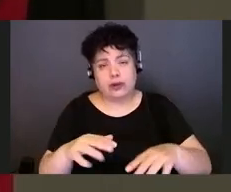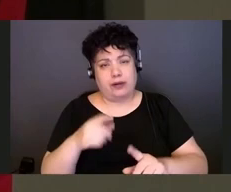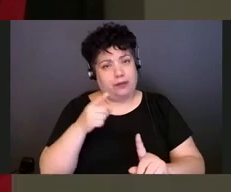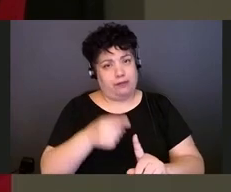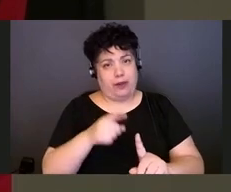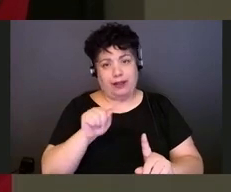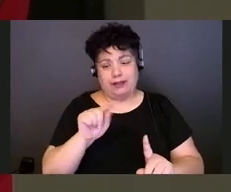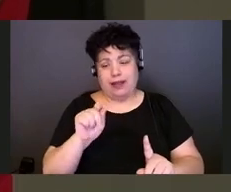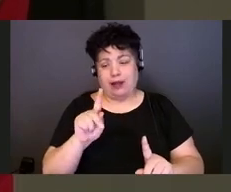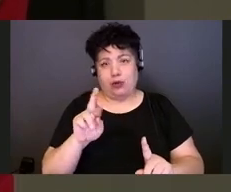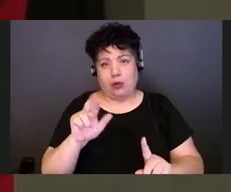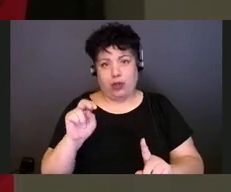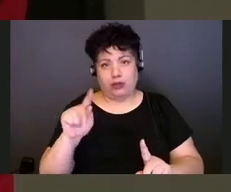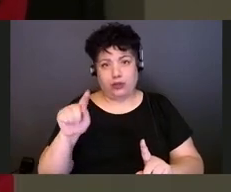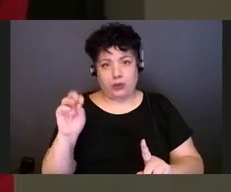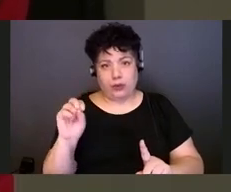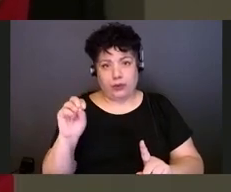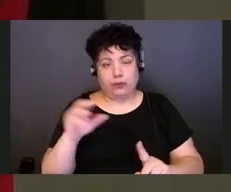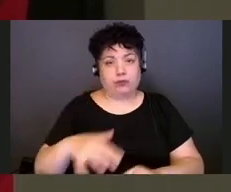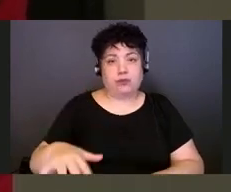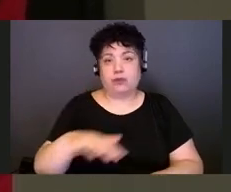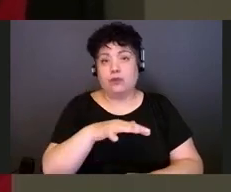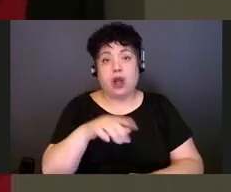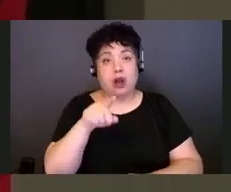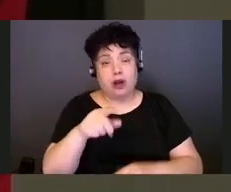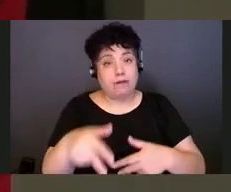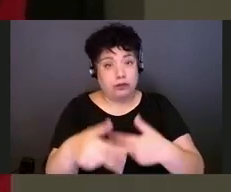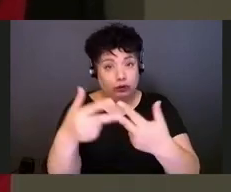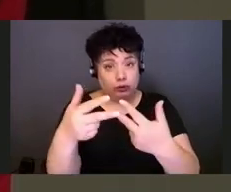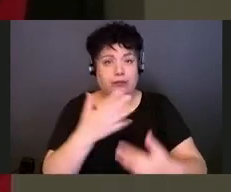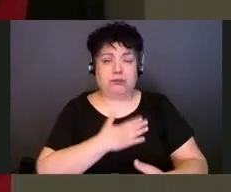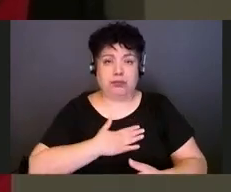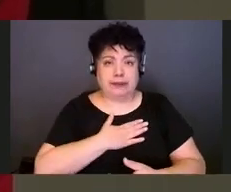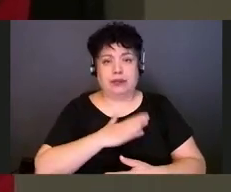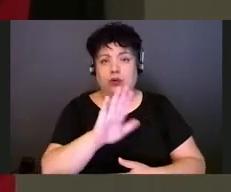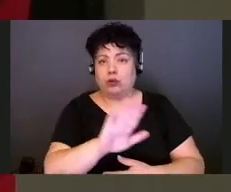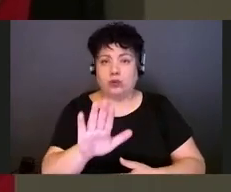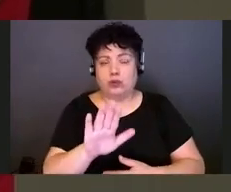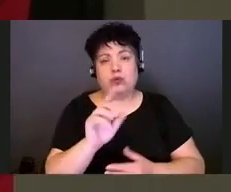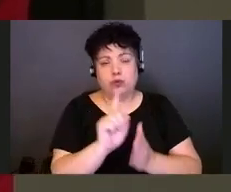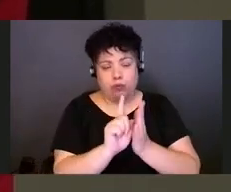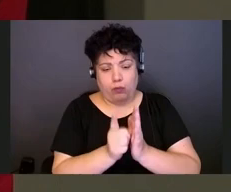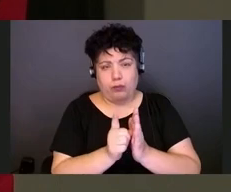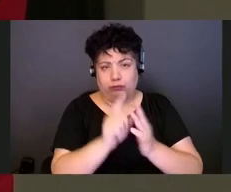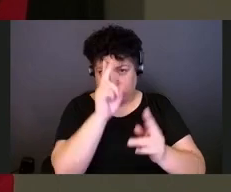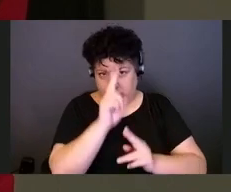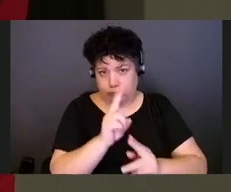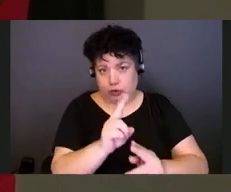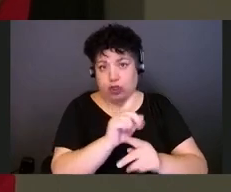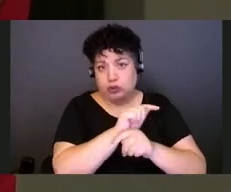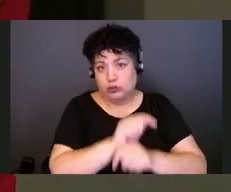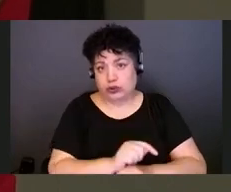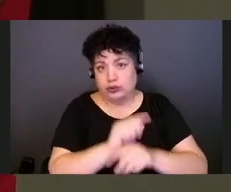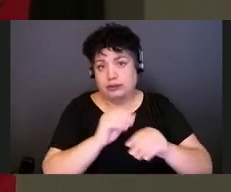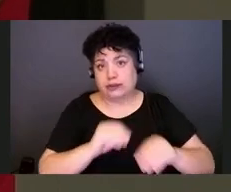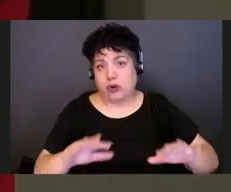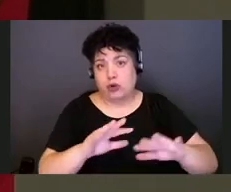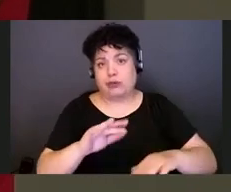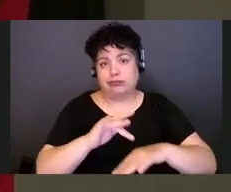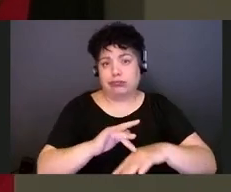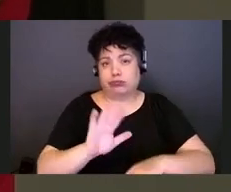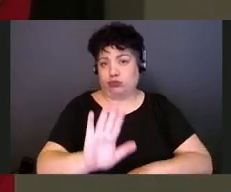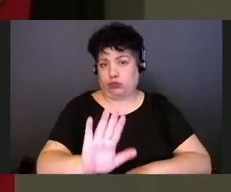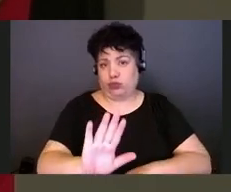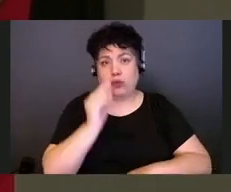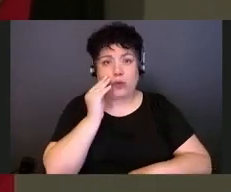you're joining us virtually, please take responsibility to acknowledge the traditional territory you are on and